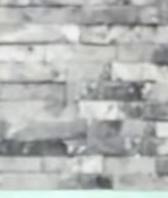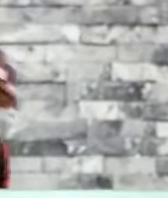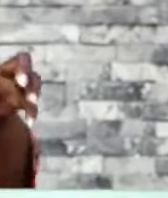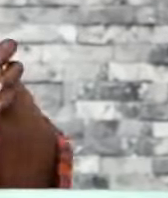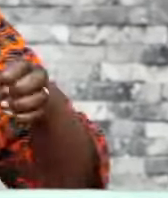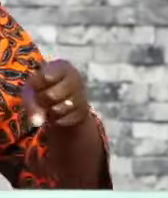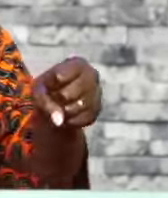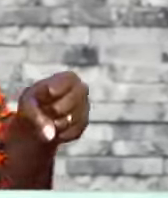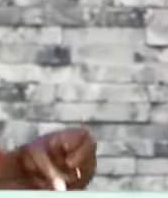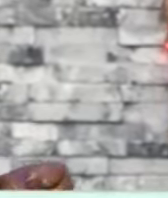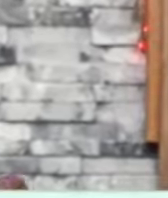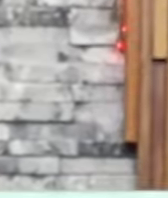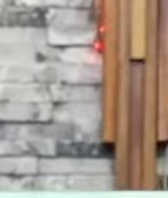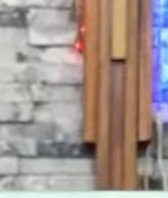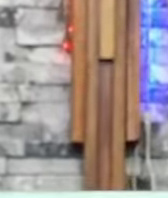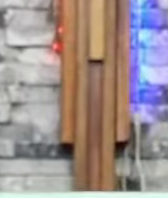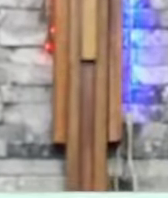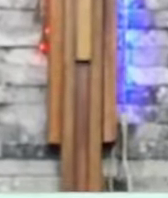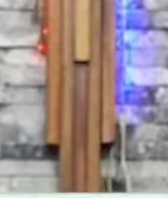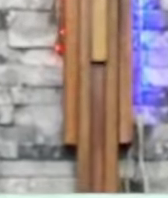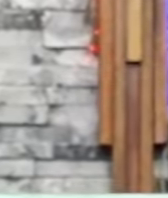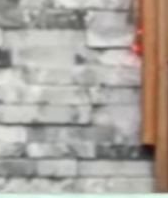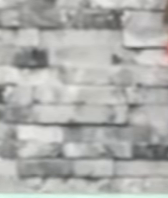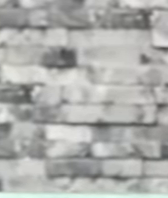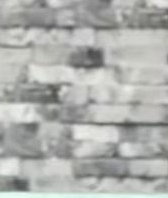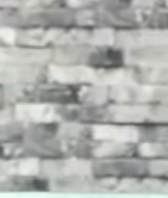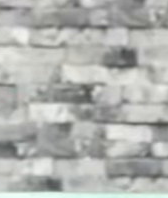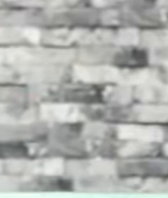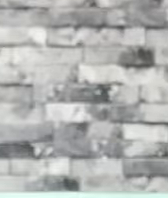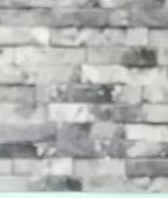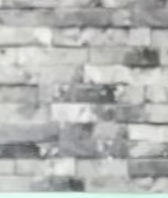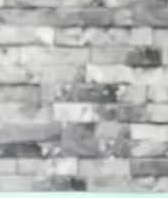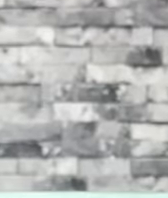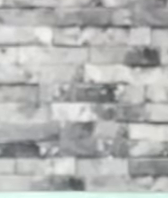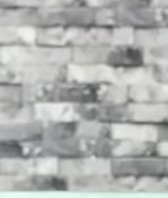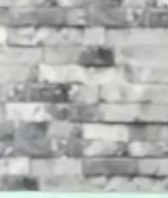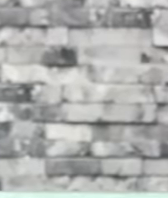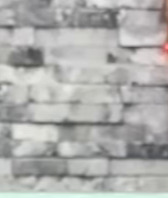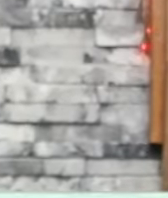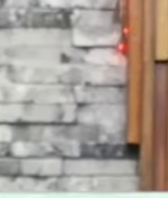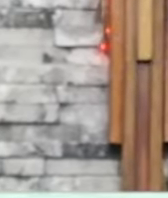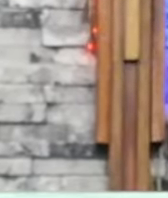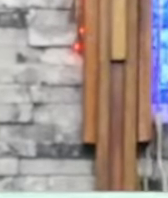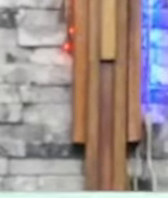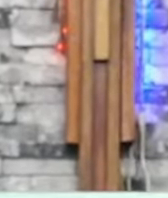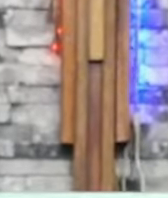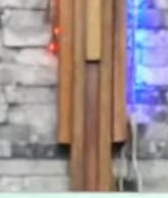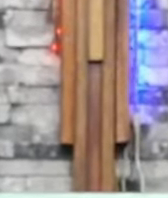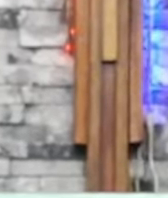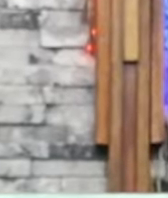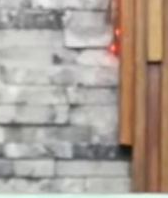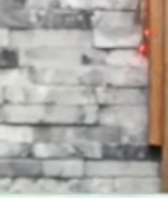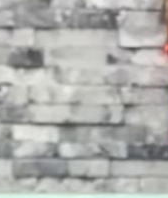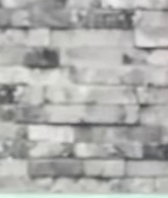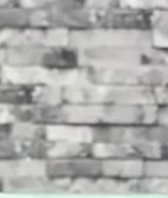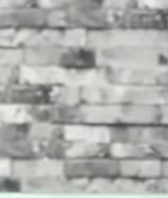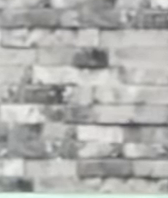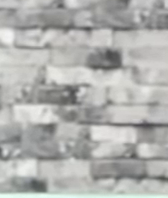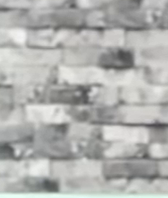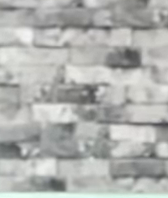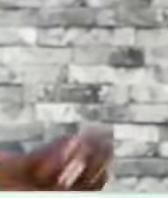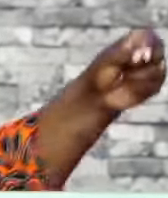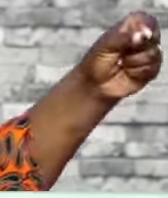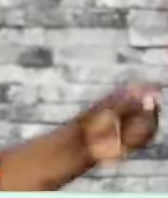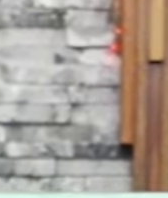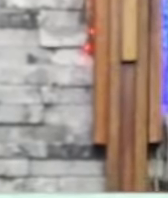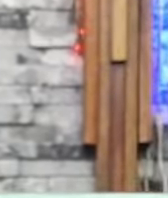still in charge of your family, though it looks like it is crumbling. Yeye ndiye ameshikilia familia hata kama inakaa, kama inagamia. He is still remaining as